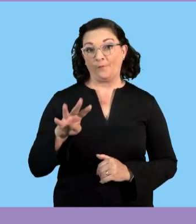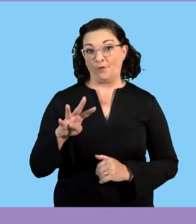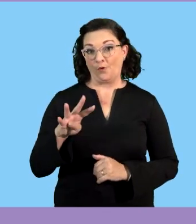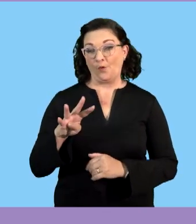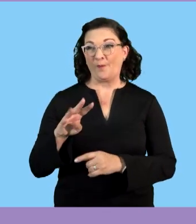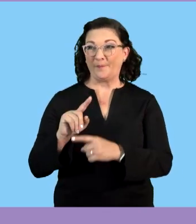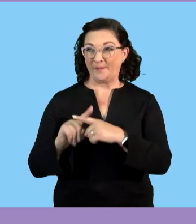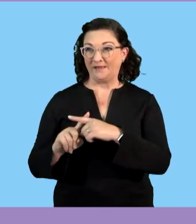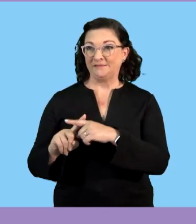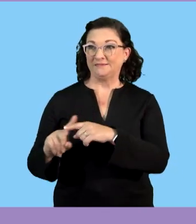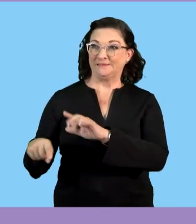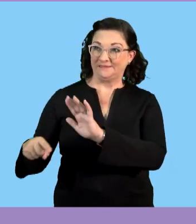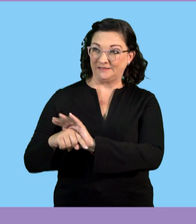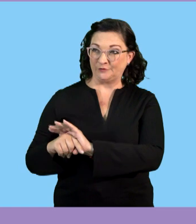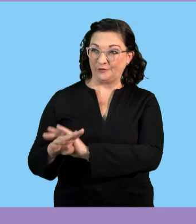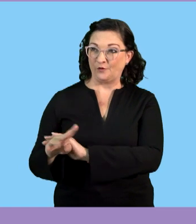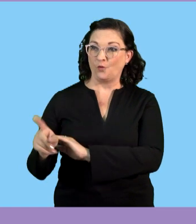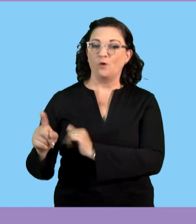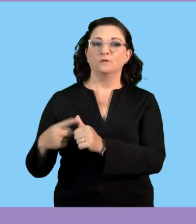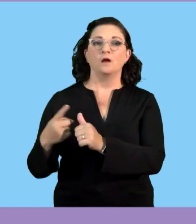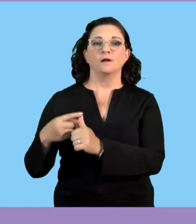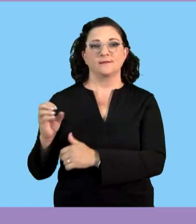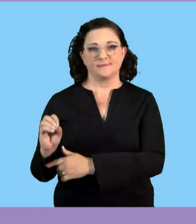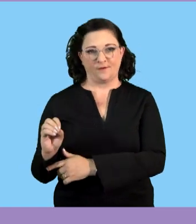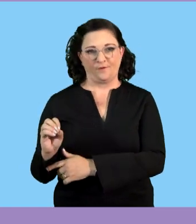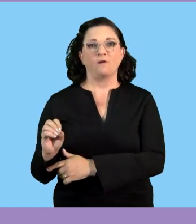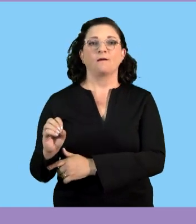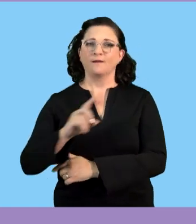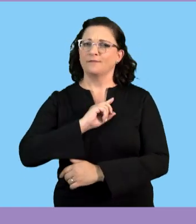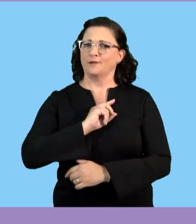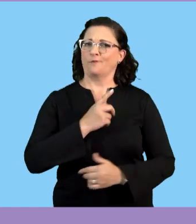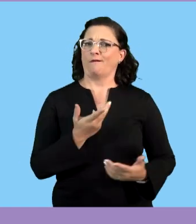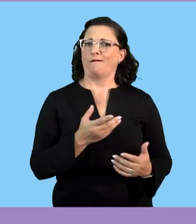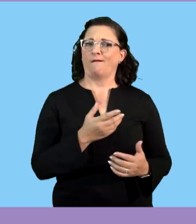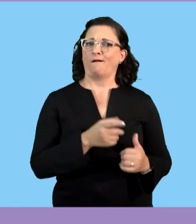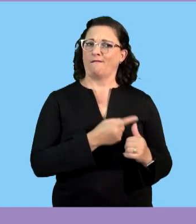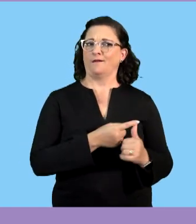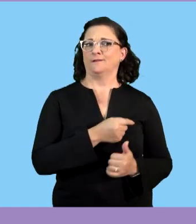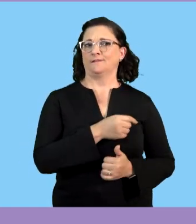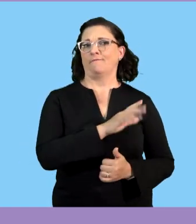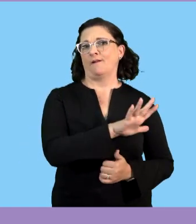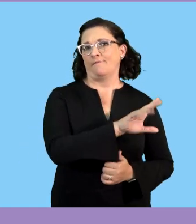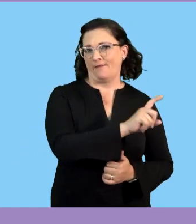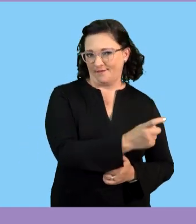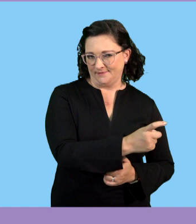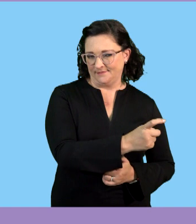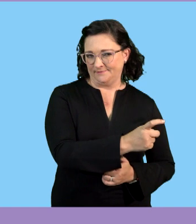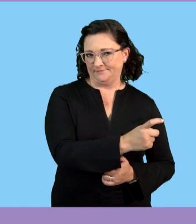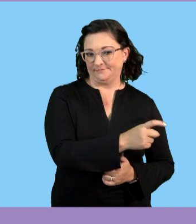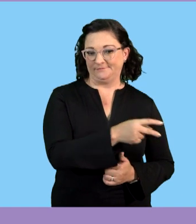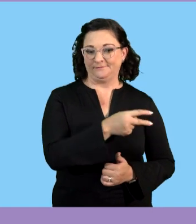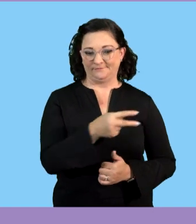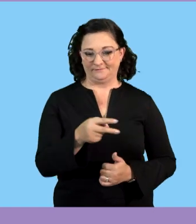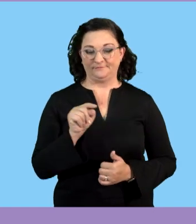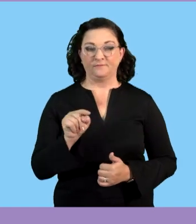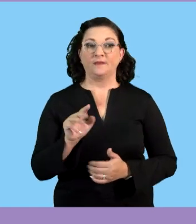4 plus a negative 4 is 0. That means that leaves us with just the 5x. Now on